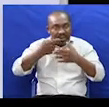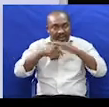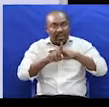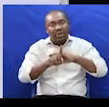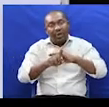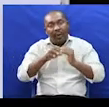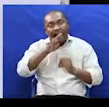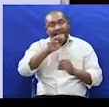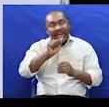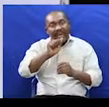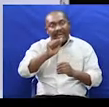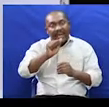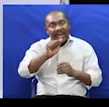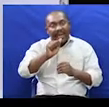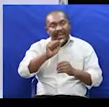until